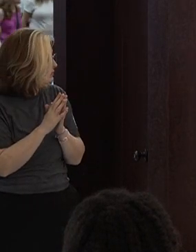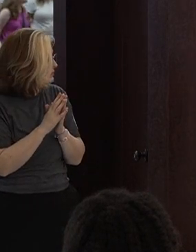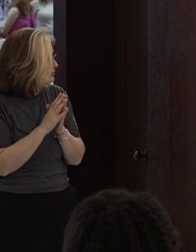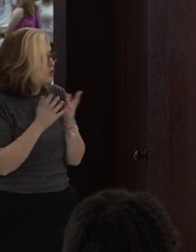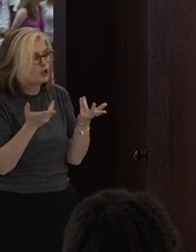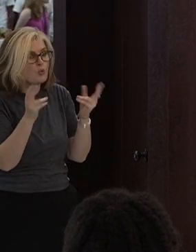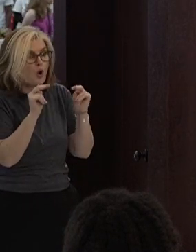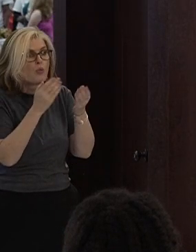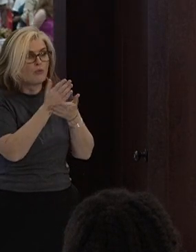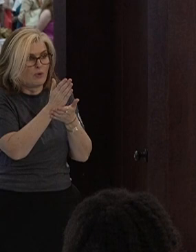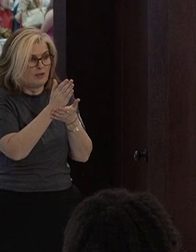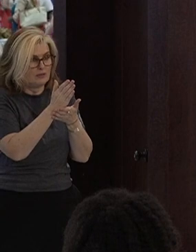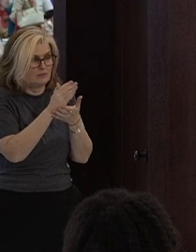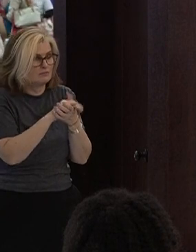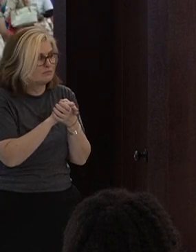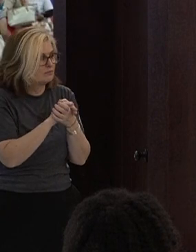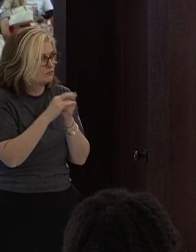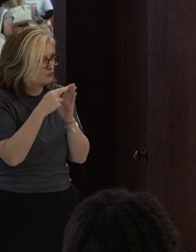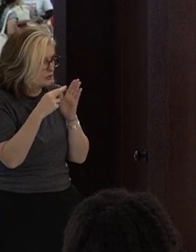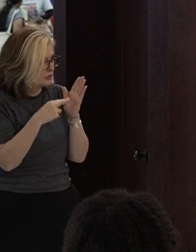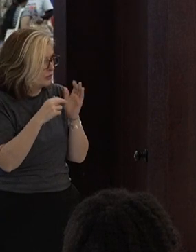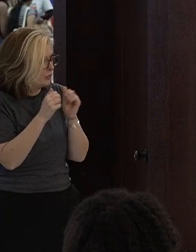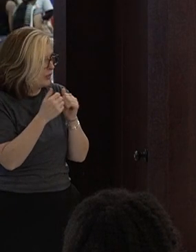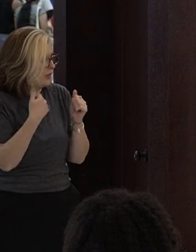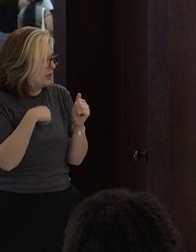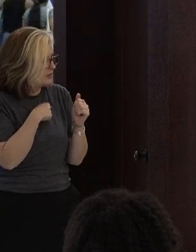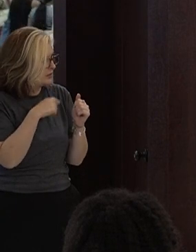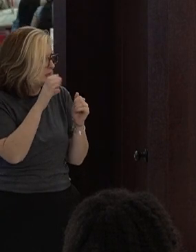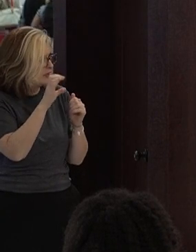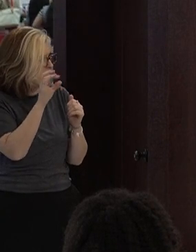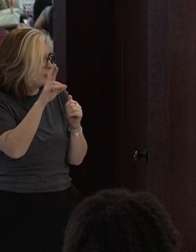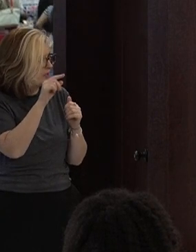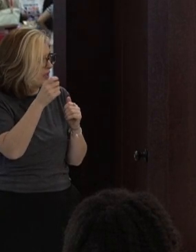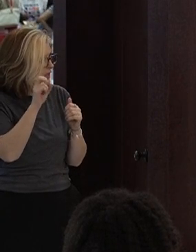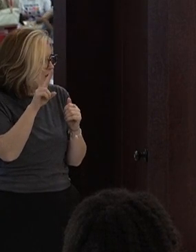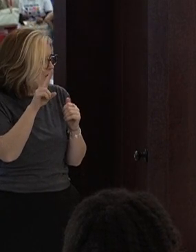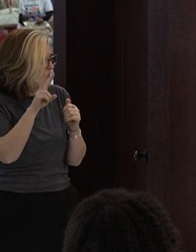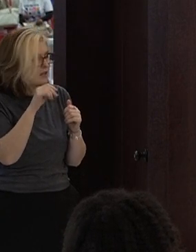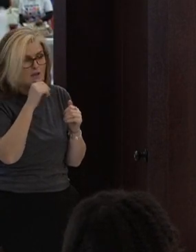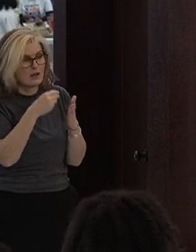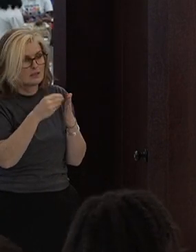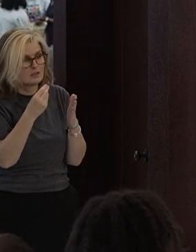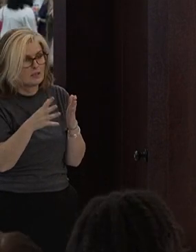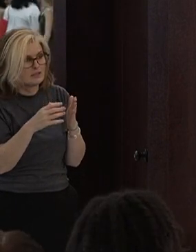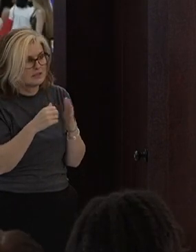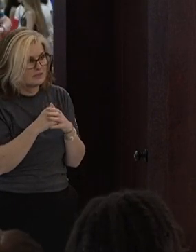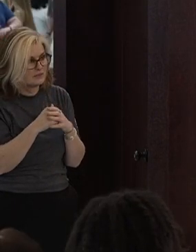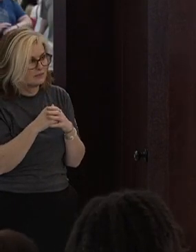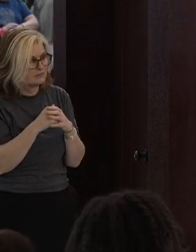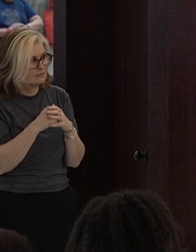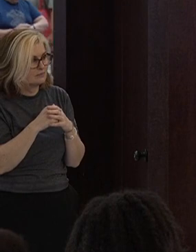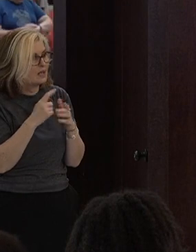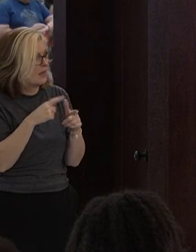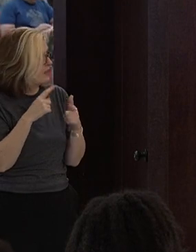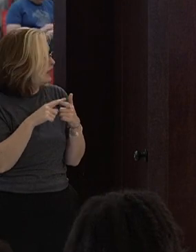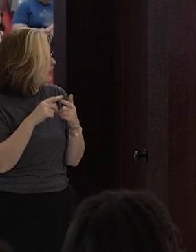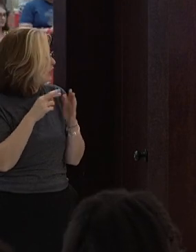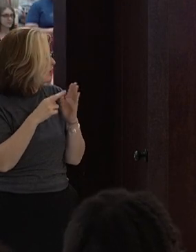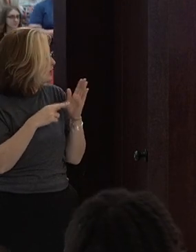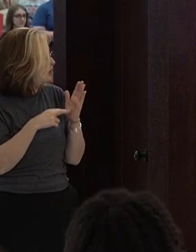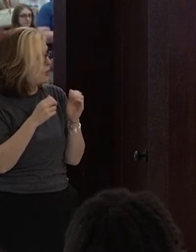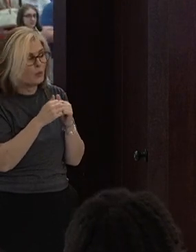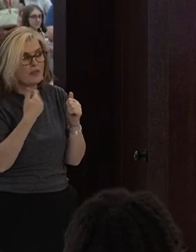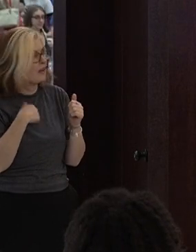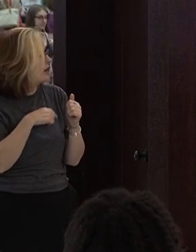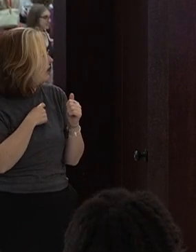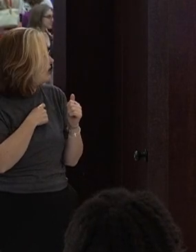own those rights. You register them with us, copyright.gov, it's not very expensive, and then you register that with